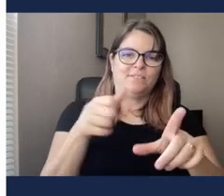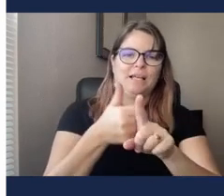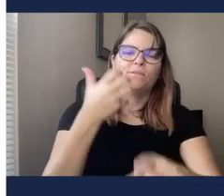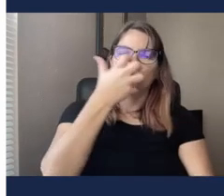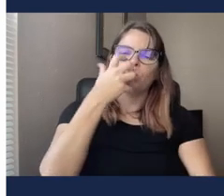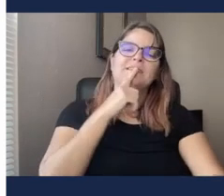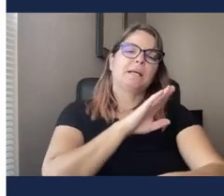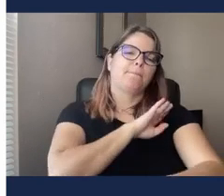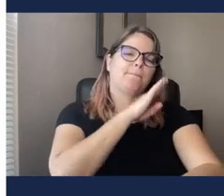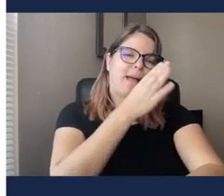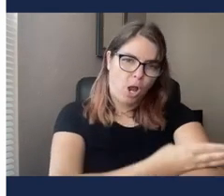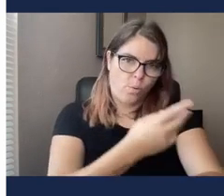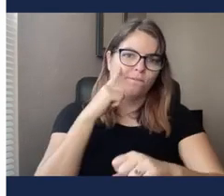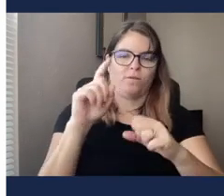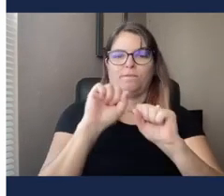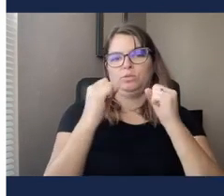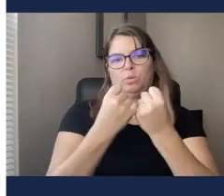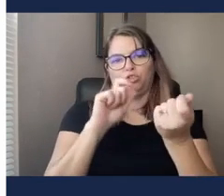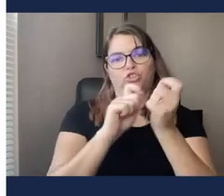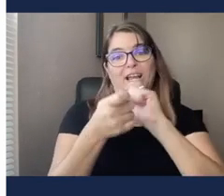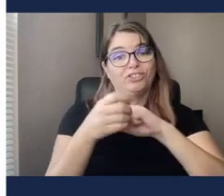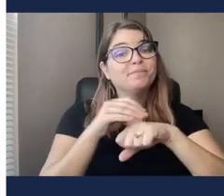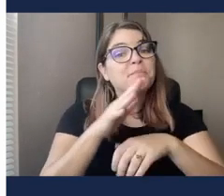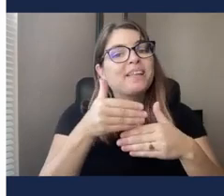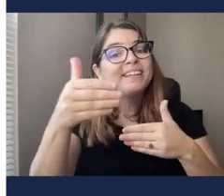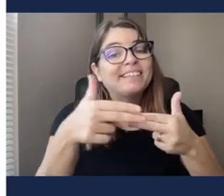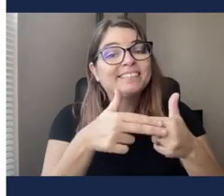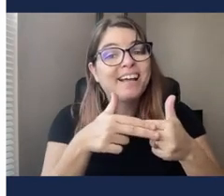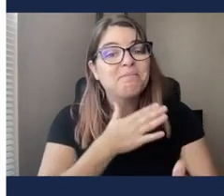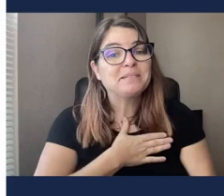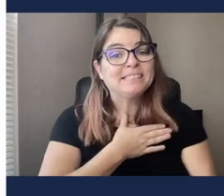powerful force for social change. Next slide, please.